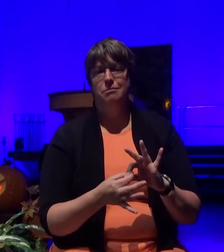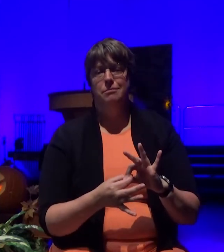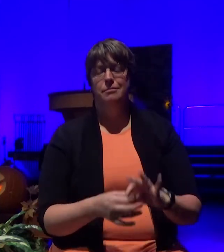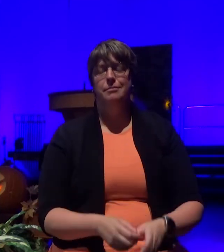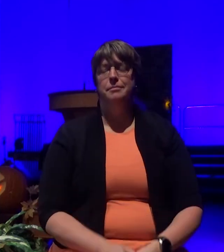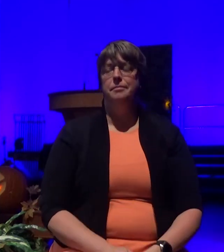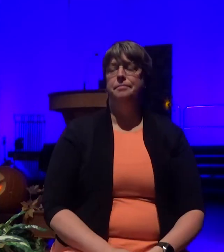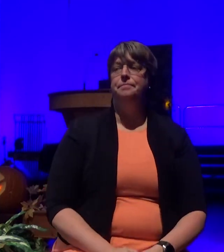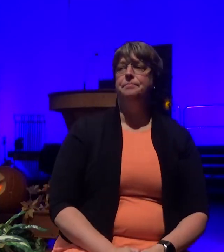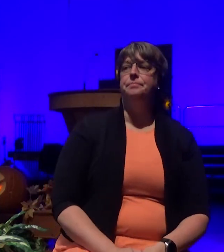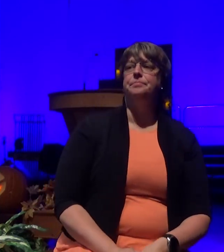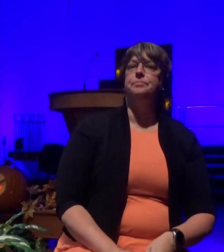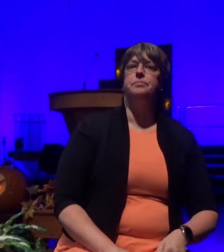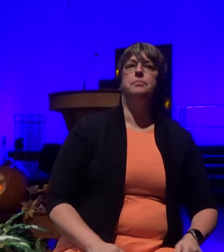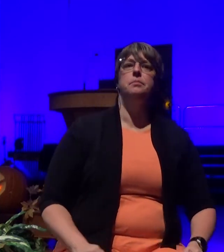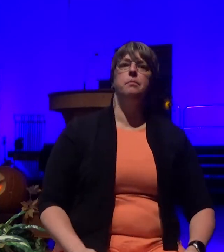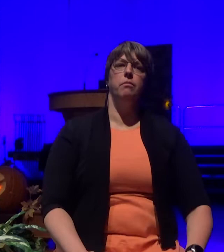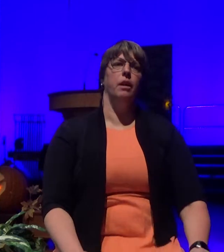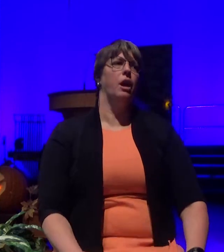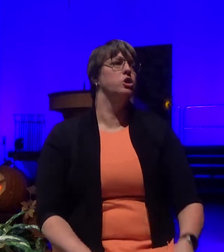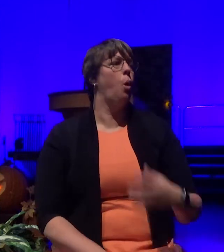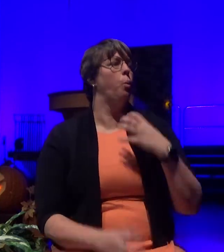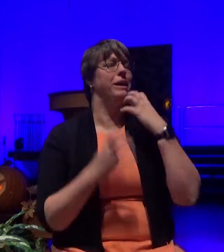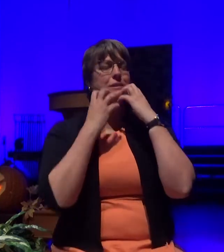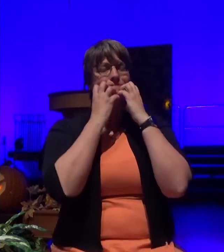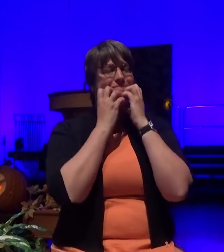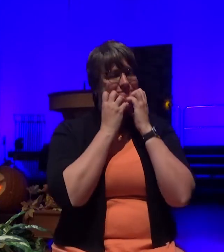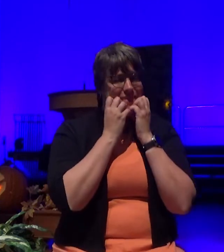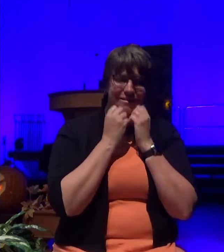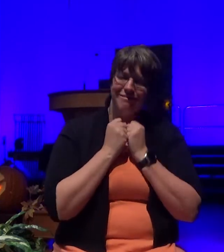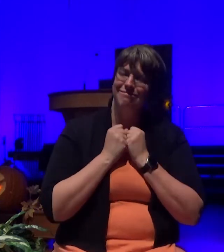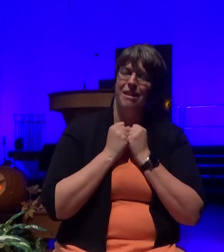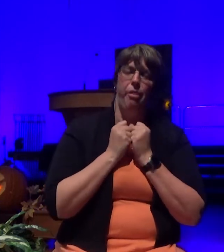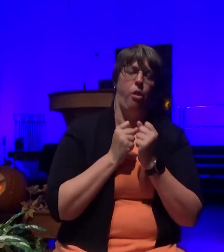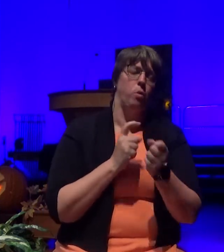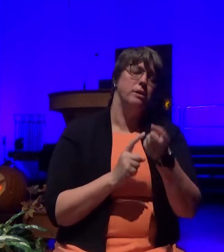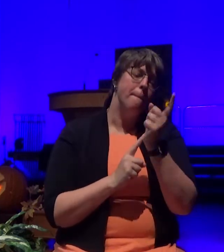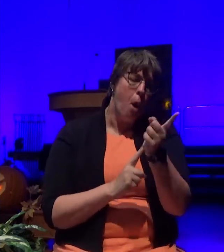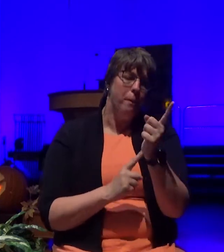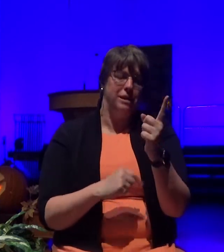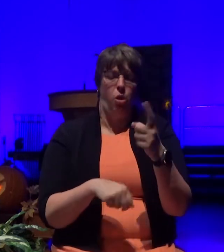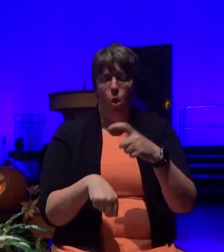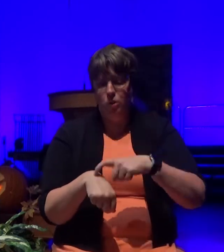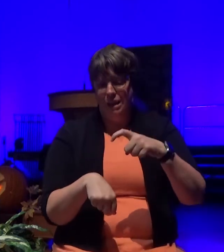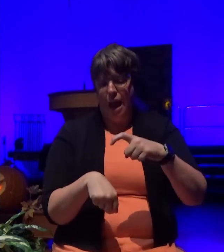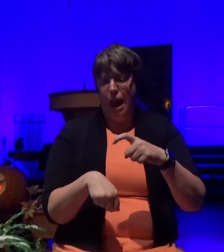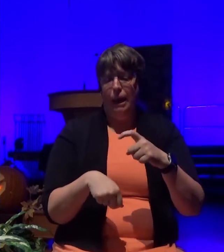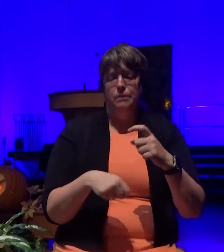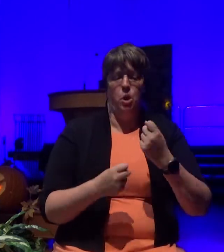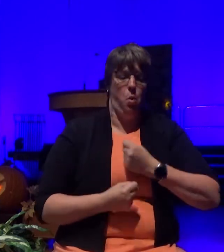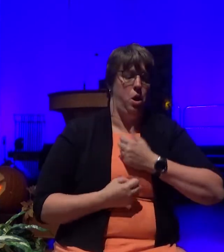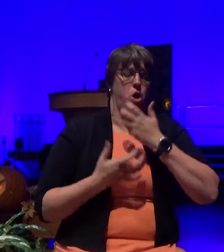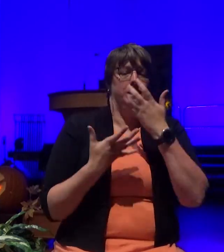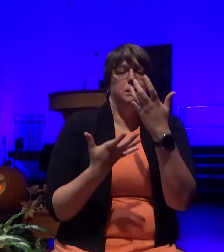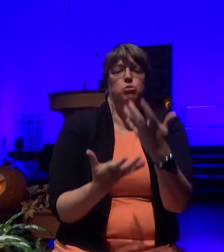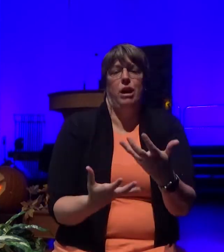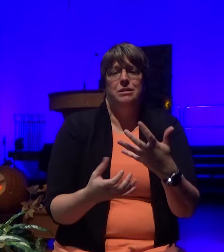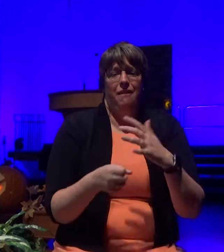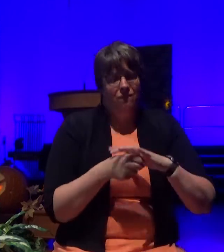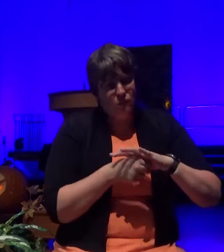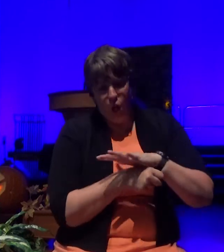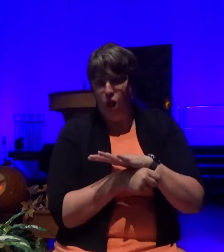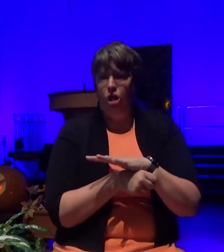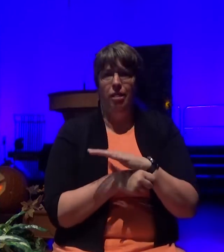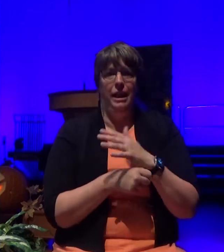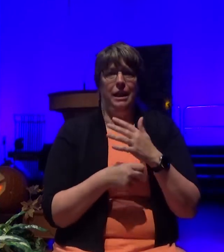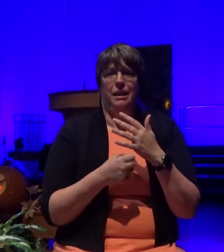And we cherish those times, those moments when we have let ourselves express ourselves fully and completely, where we've